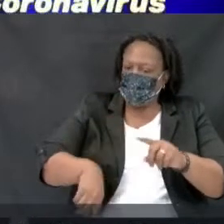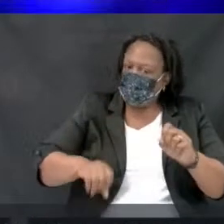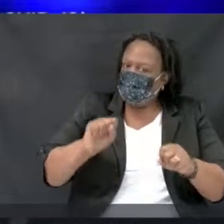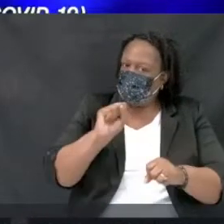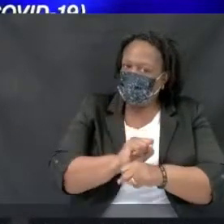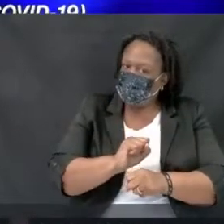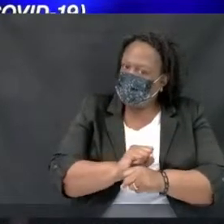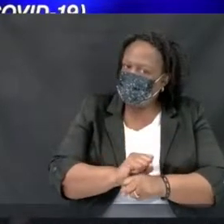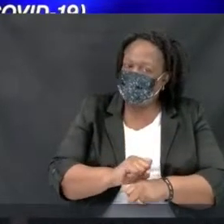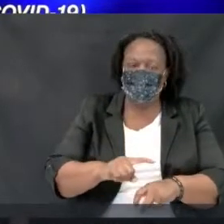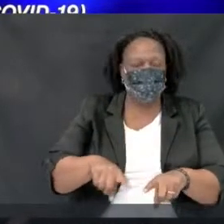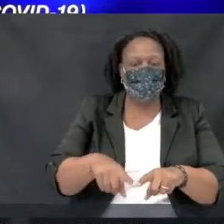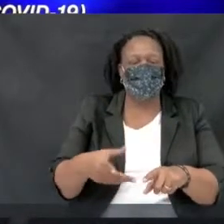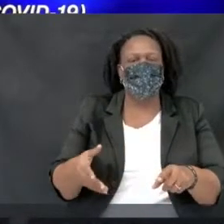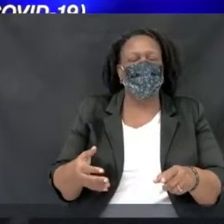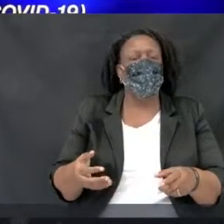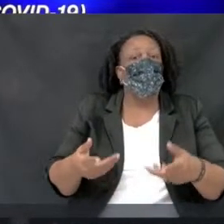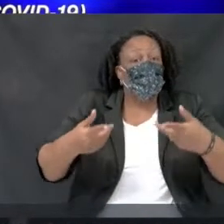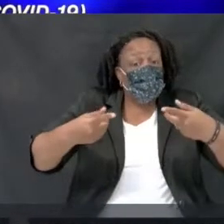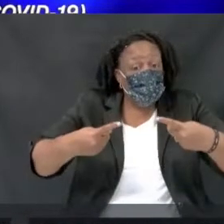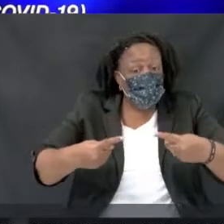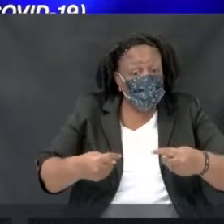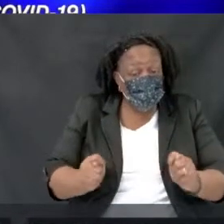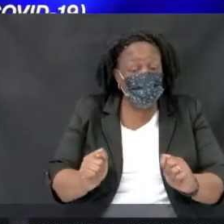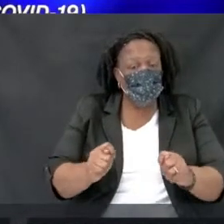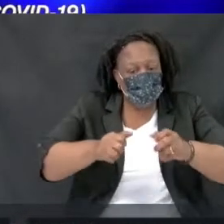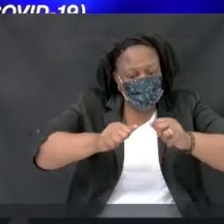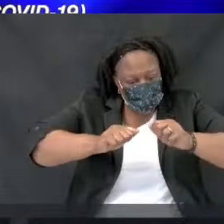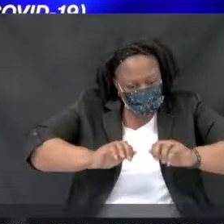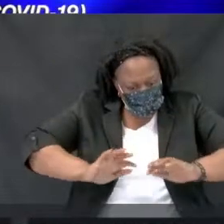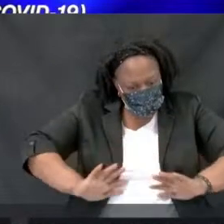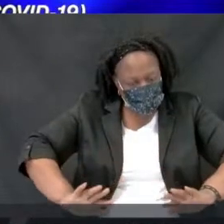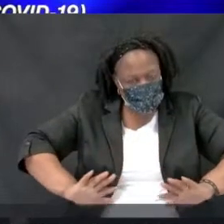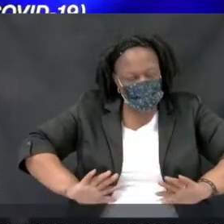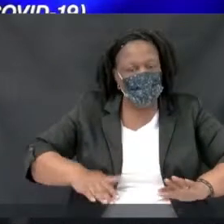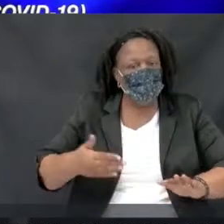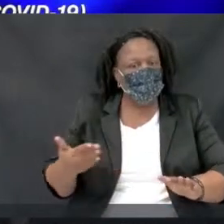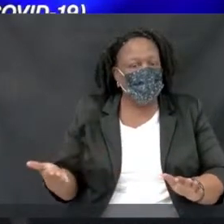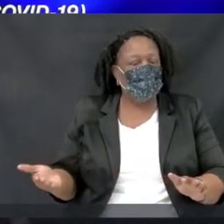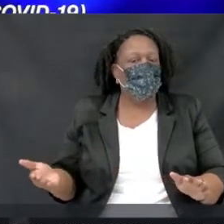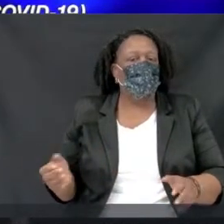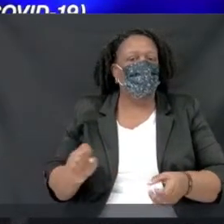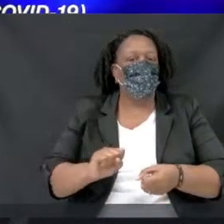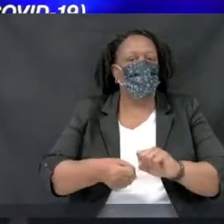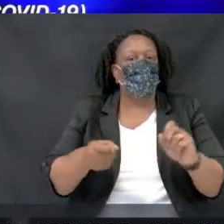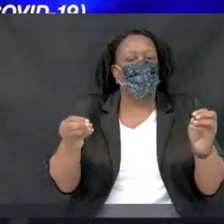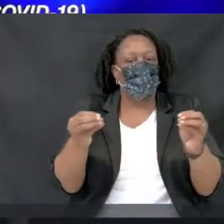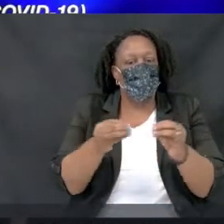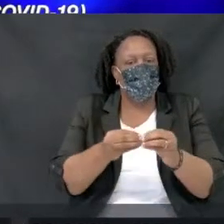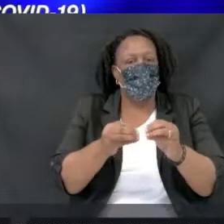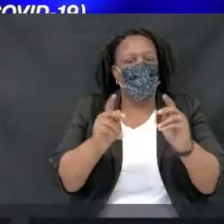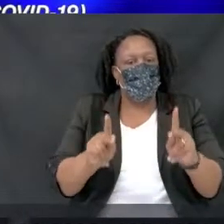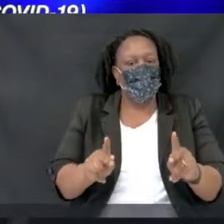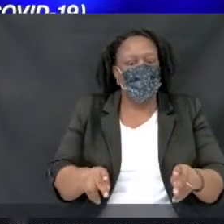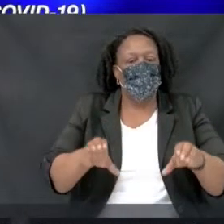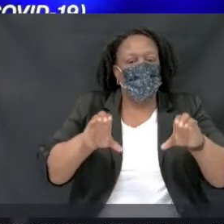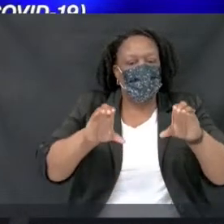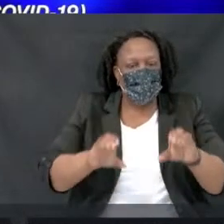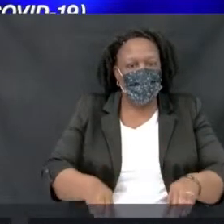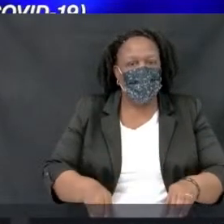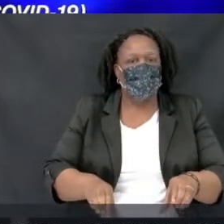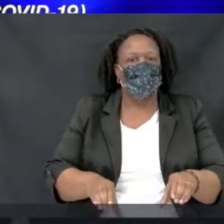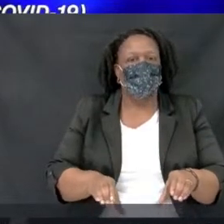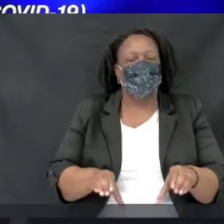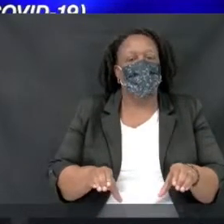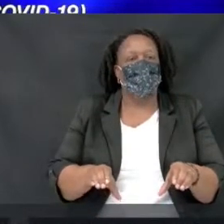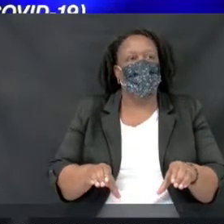are attempting to relax the restrictions and get back to some sense of normalcy while keeping you safe. The